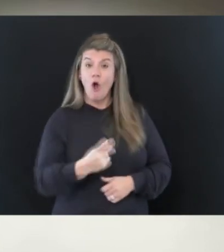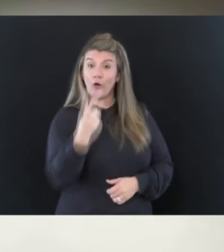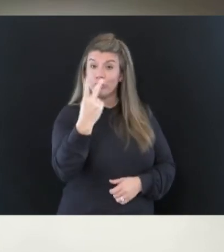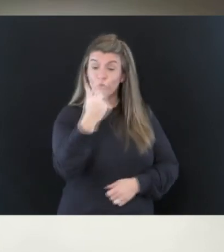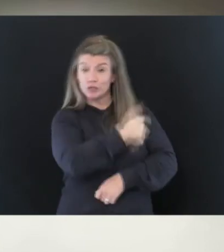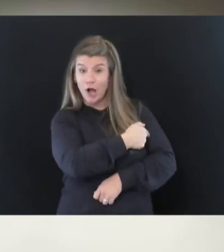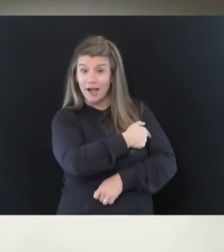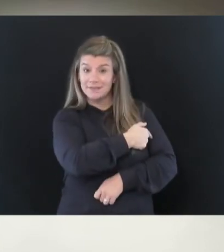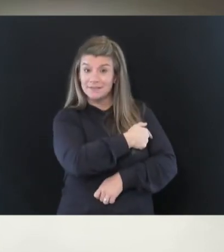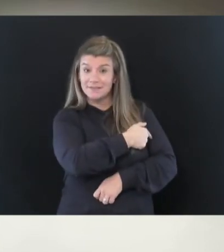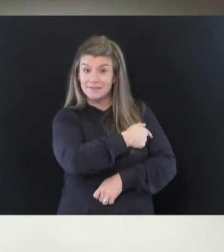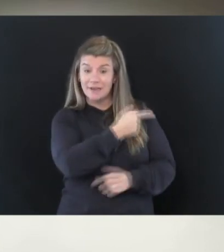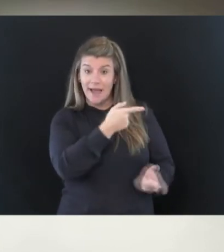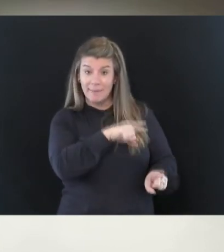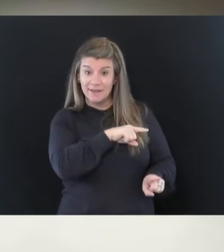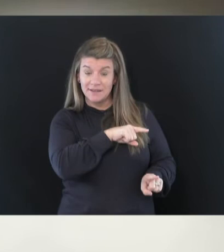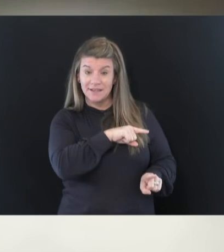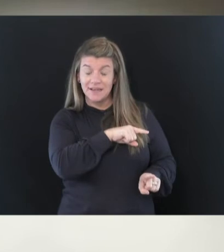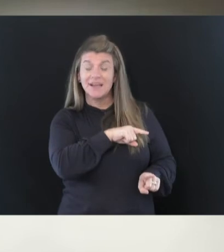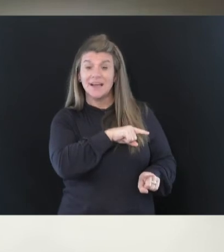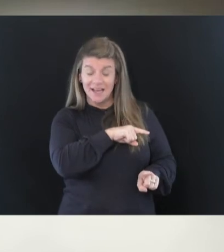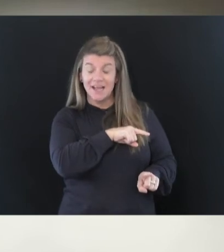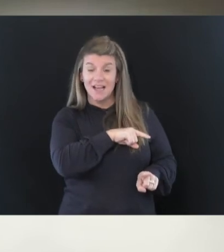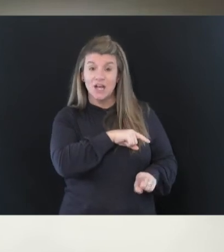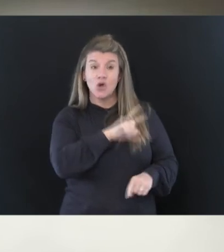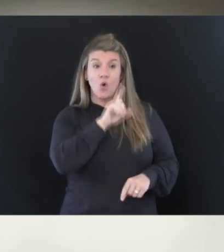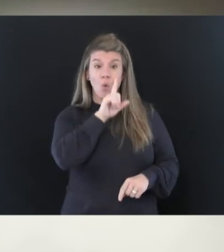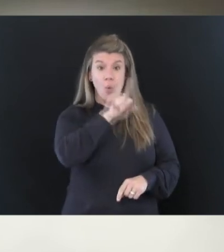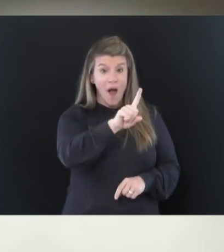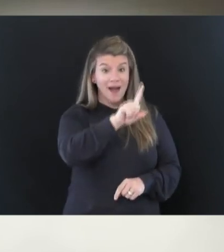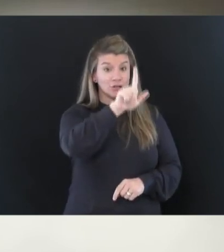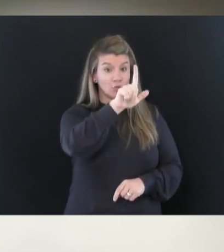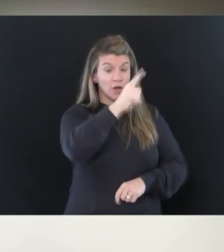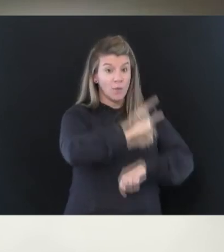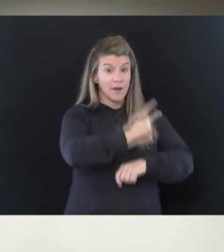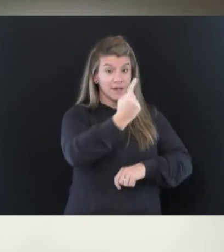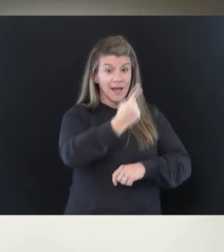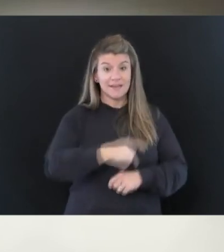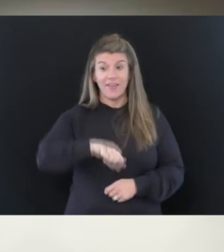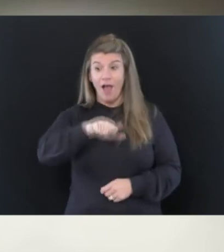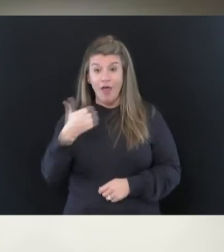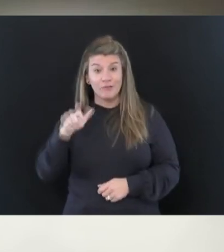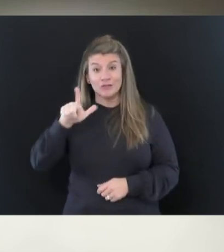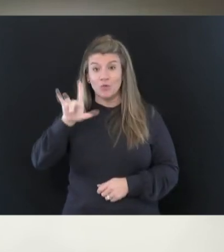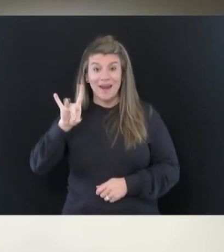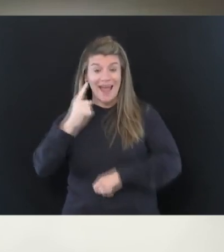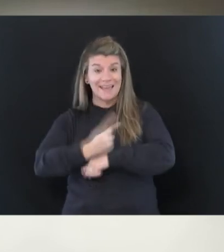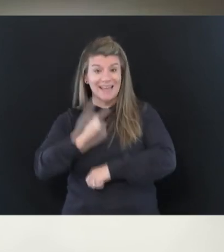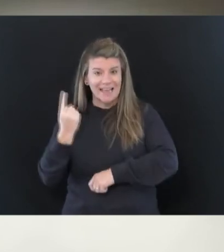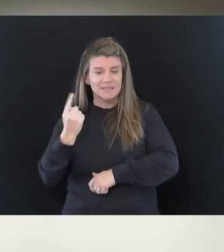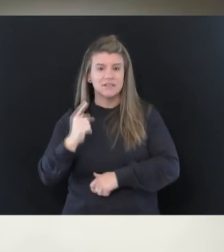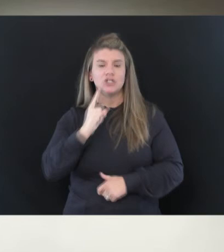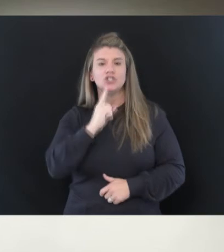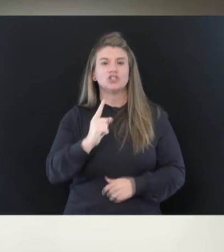2-shot set, and one of them is 21 days and one of them is 28 days. So a lot